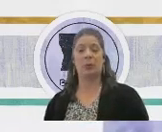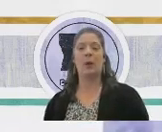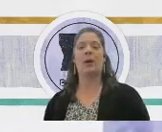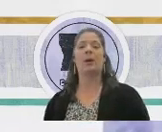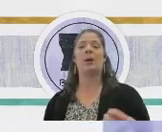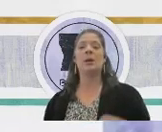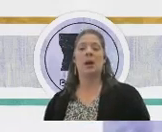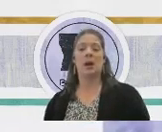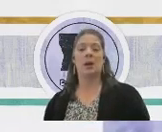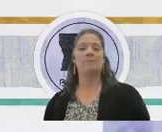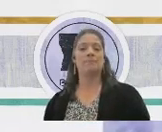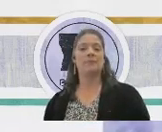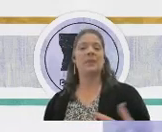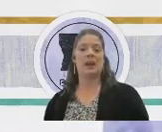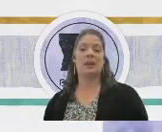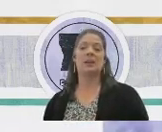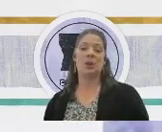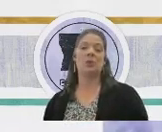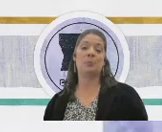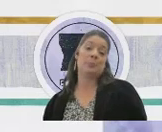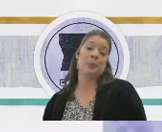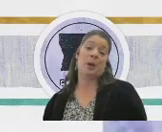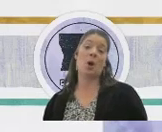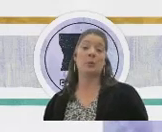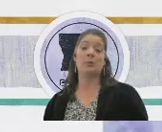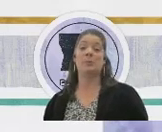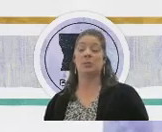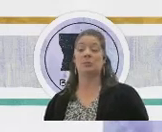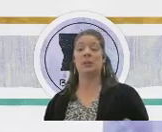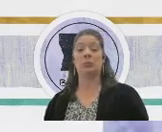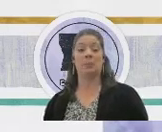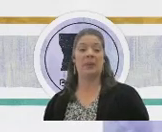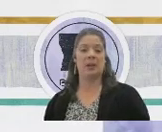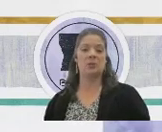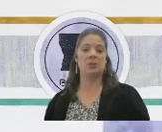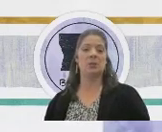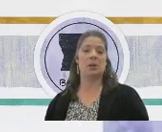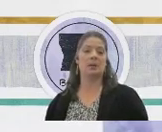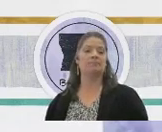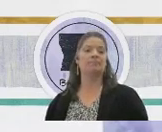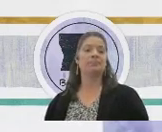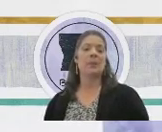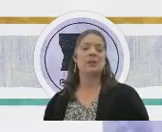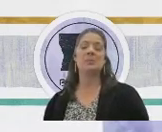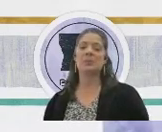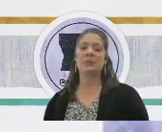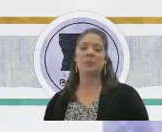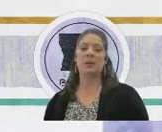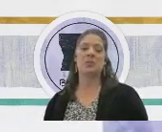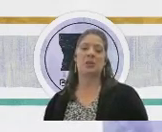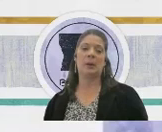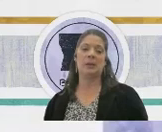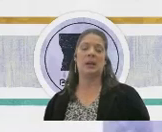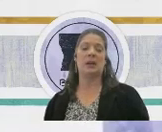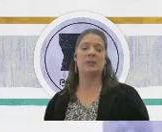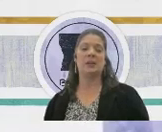sure that you were aware that it could open you up to legal ramifications. Some other